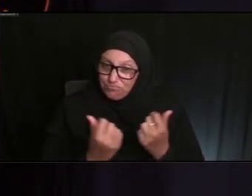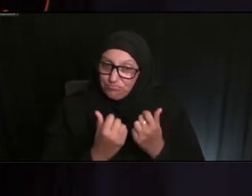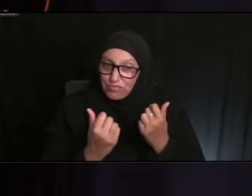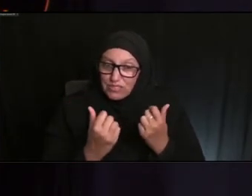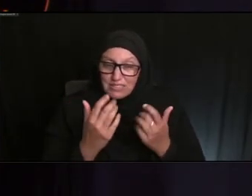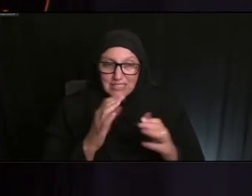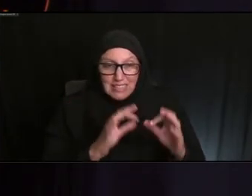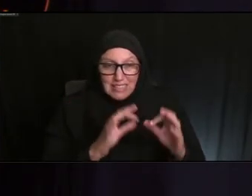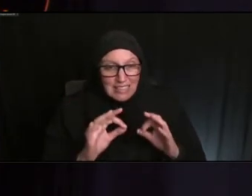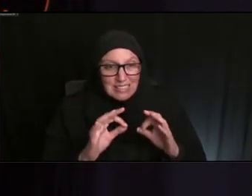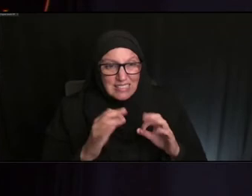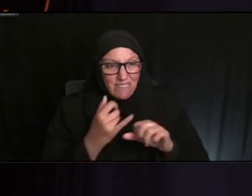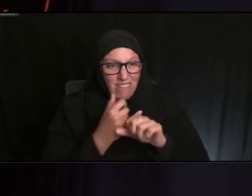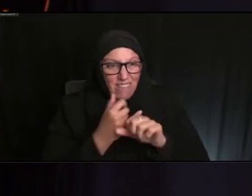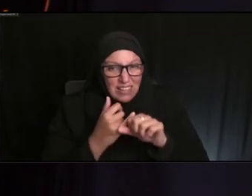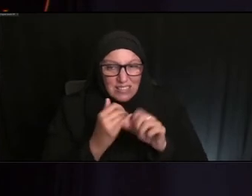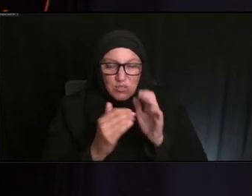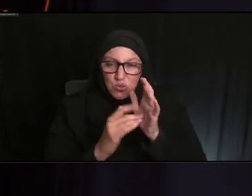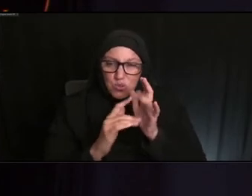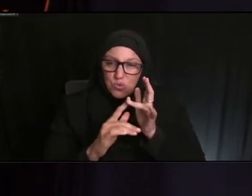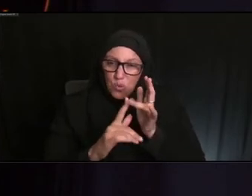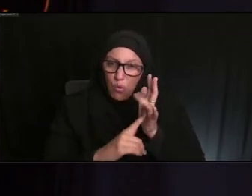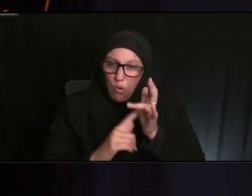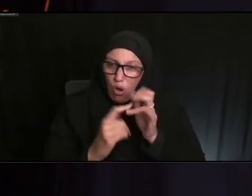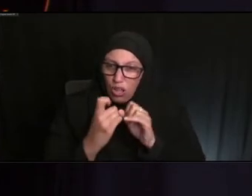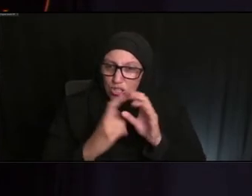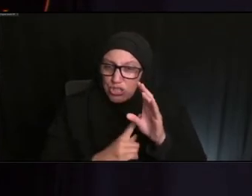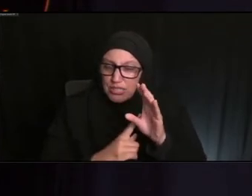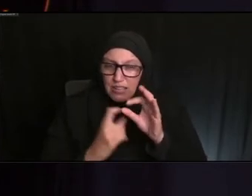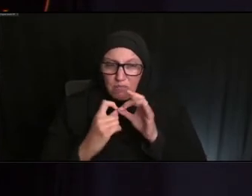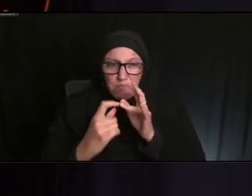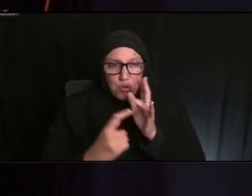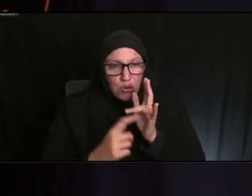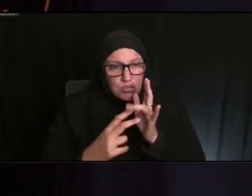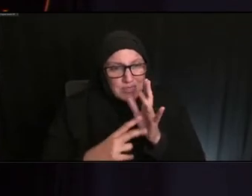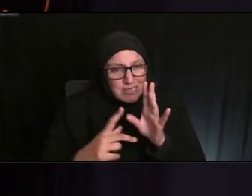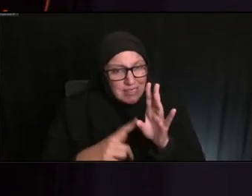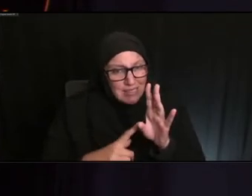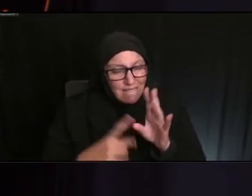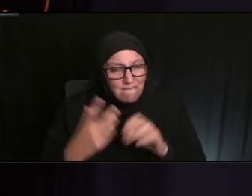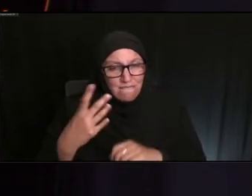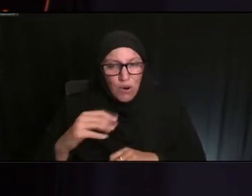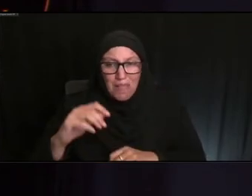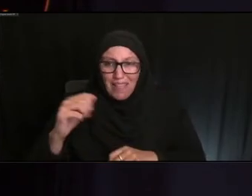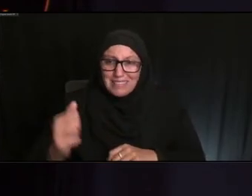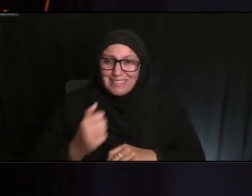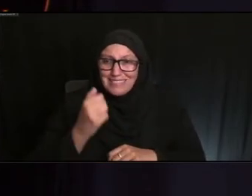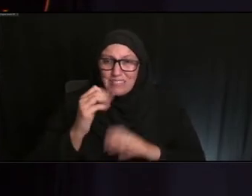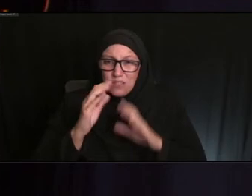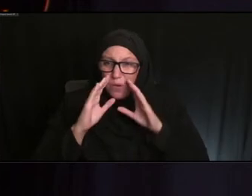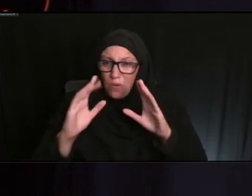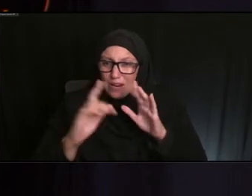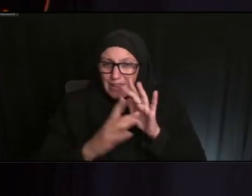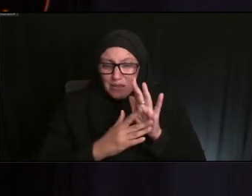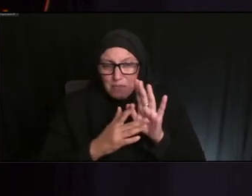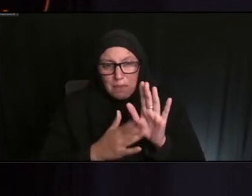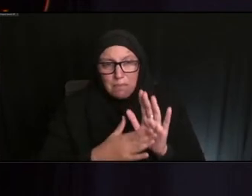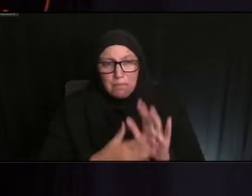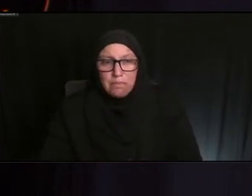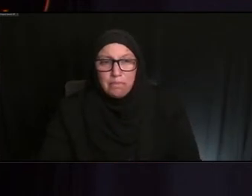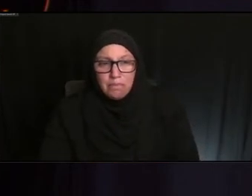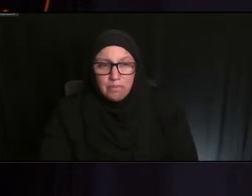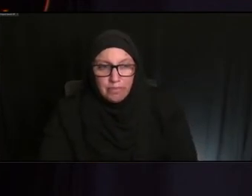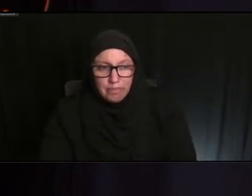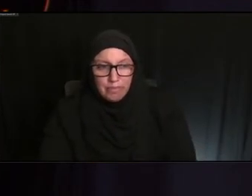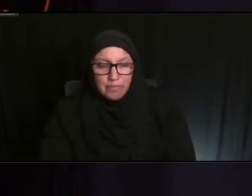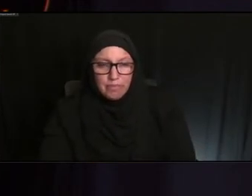pharmacology, zoology, botany. All this was from the sixth holy Imam, salamullah alayhi.